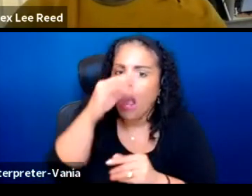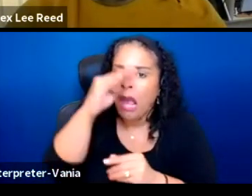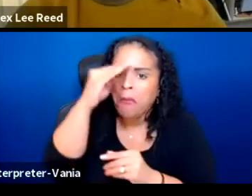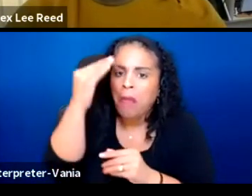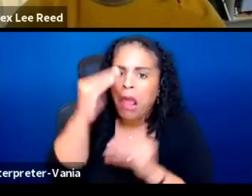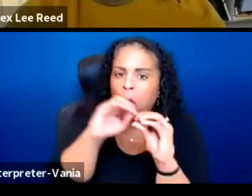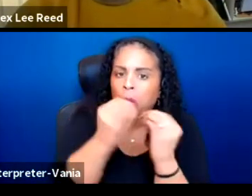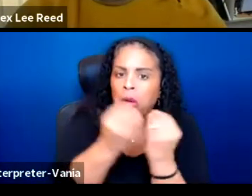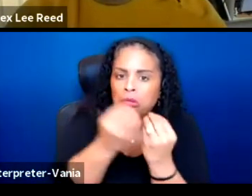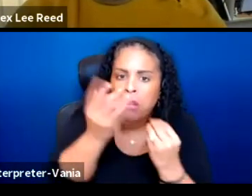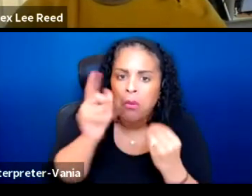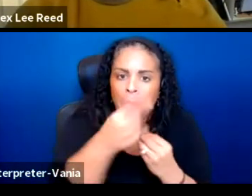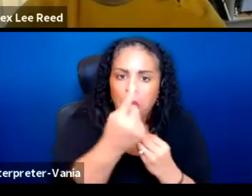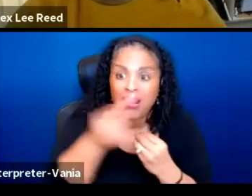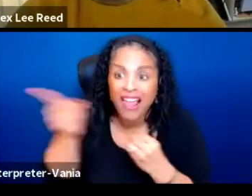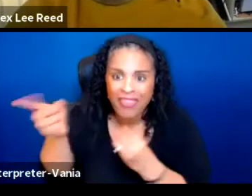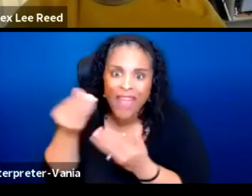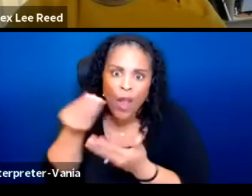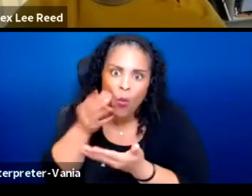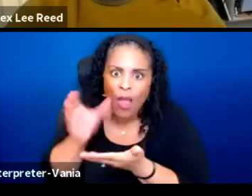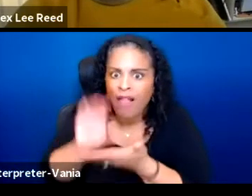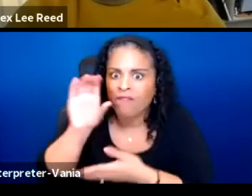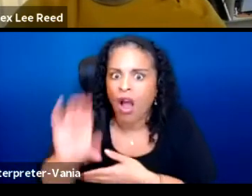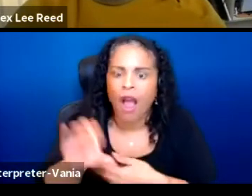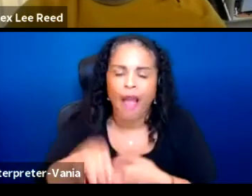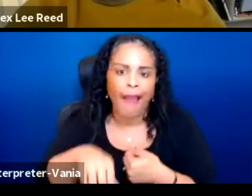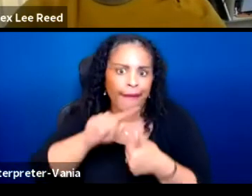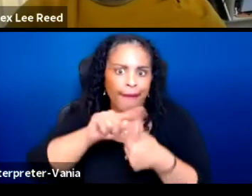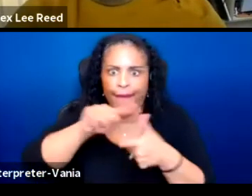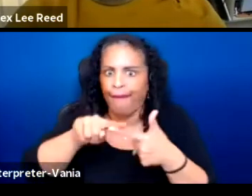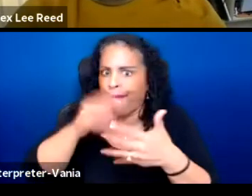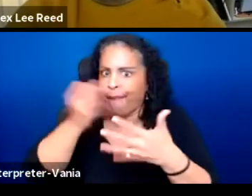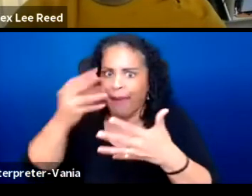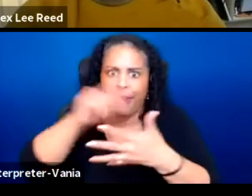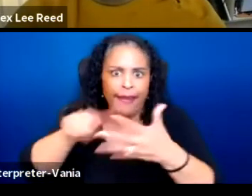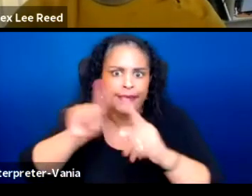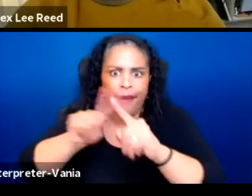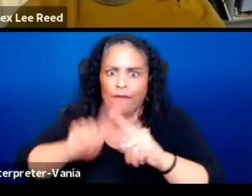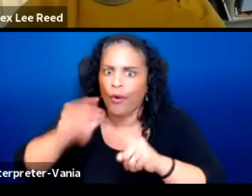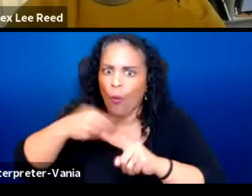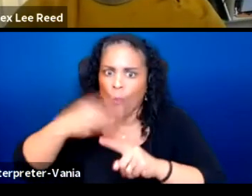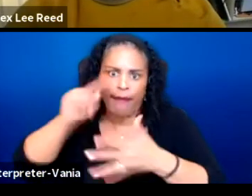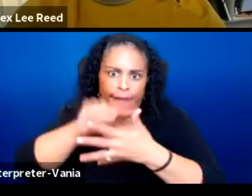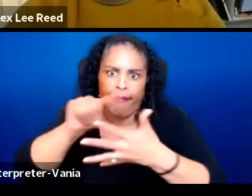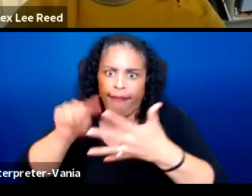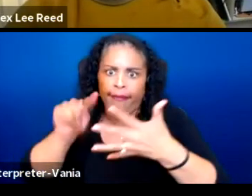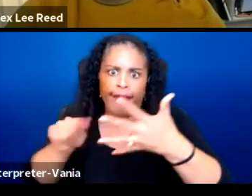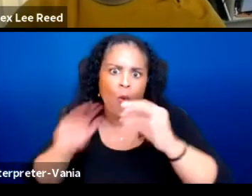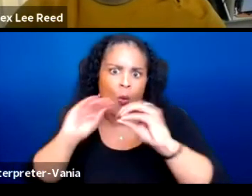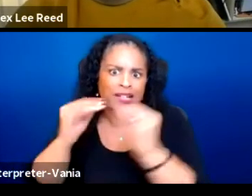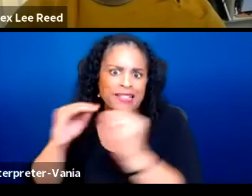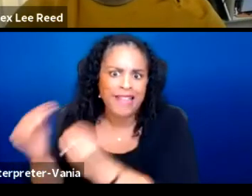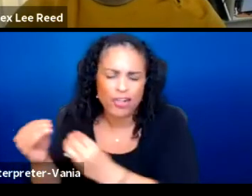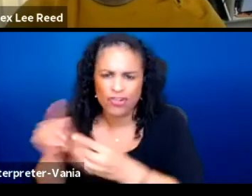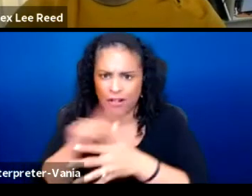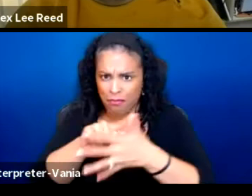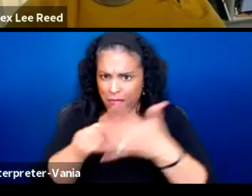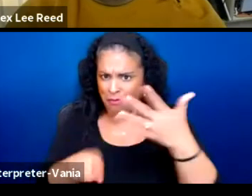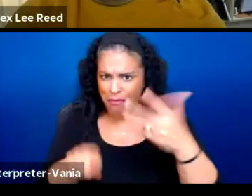They'll fund ACT, Intermon, Seattle Rep, Fifth Avenue, but then you